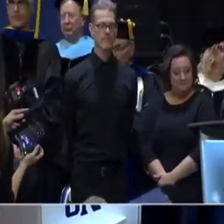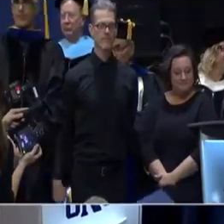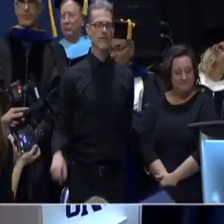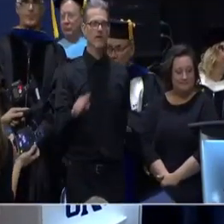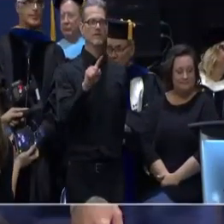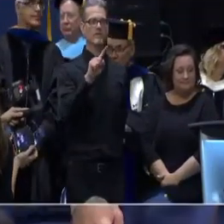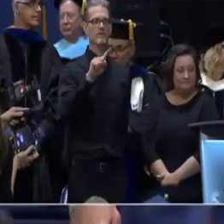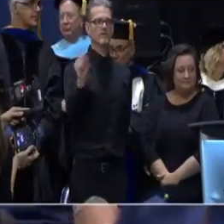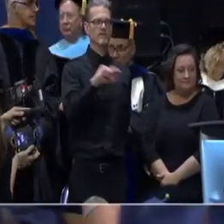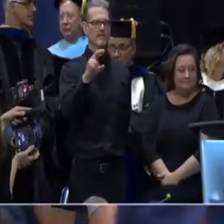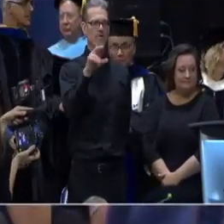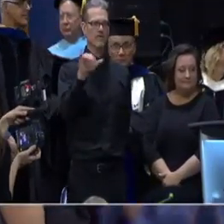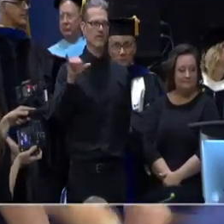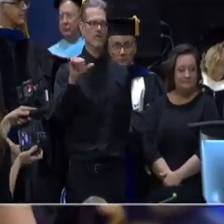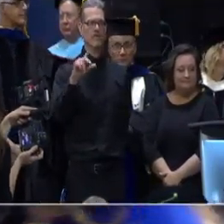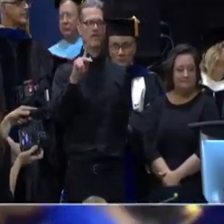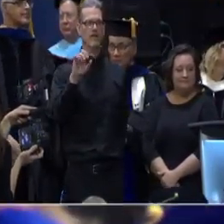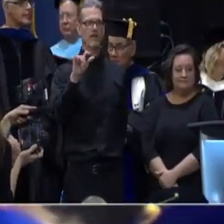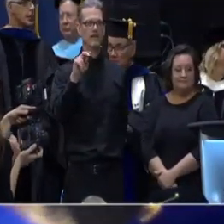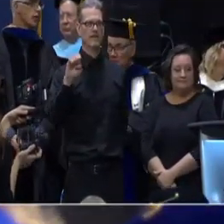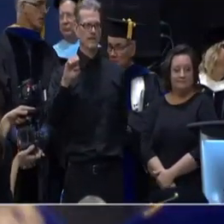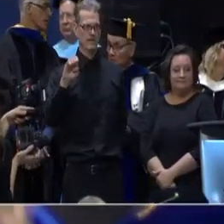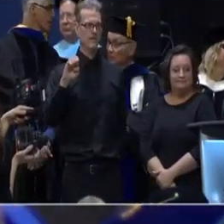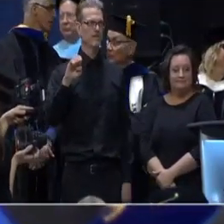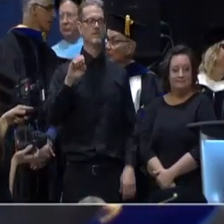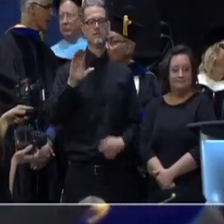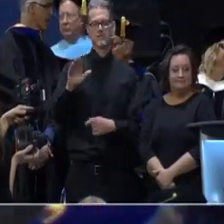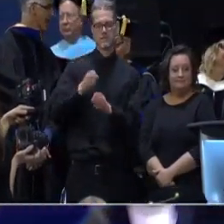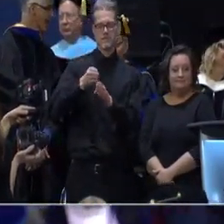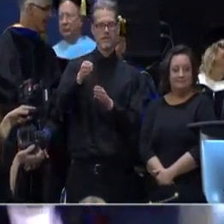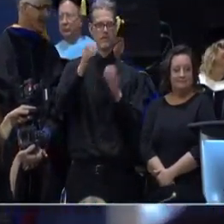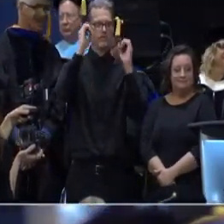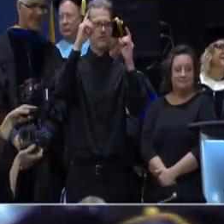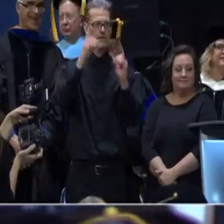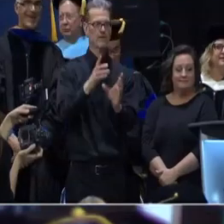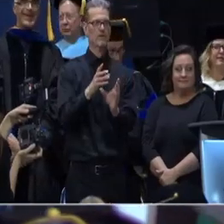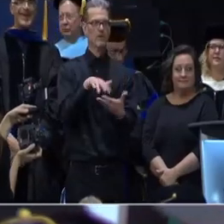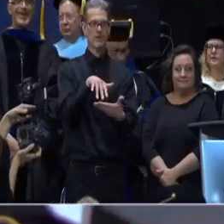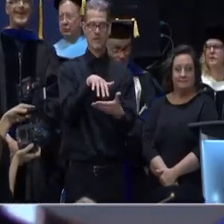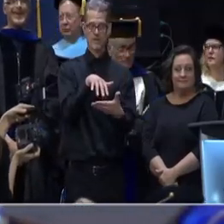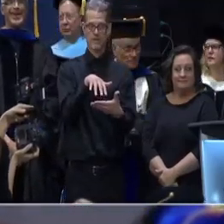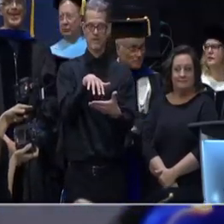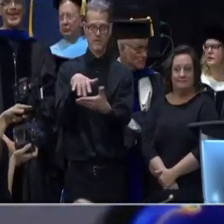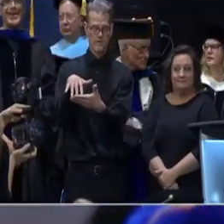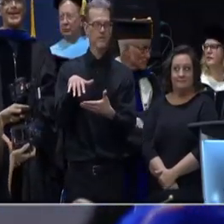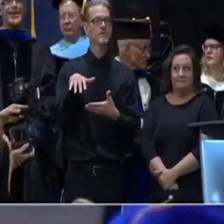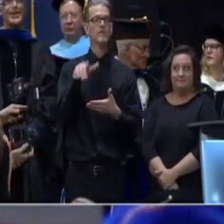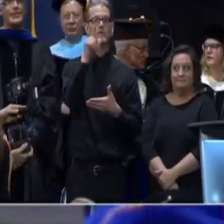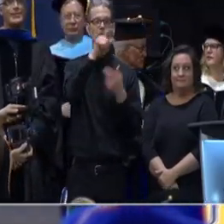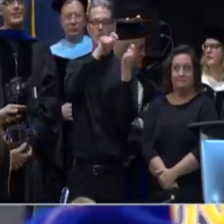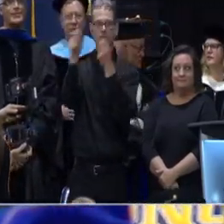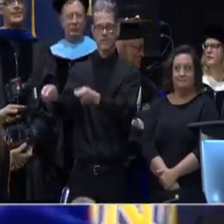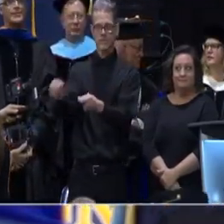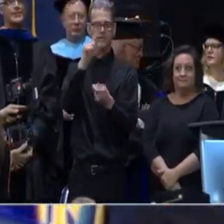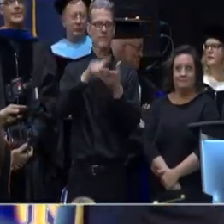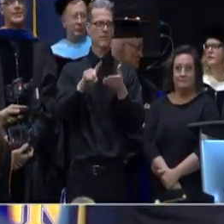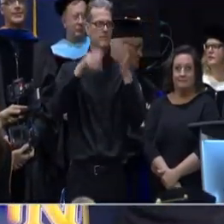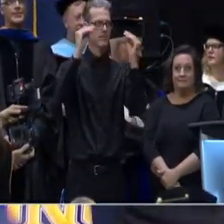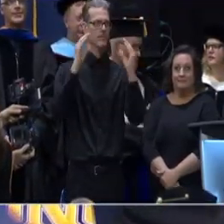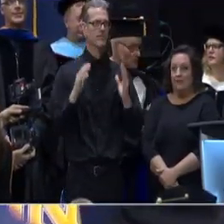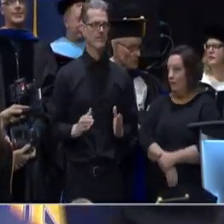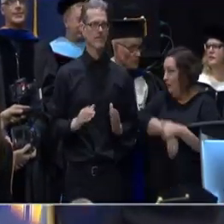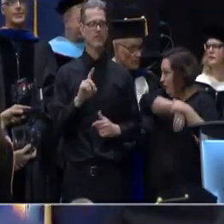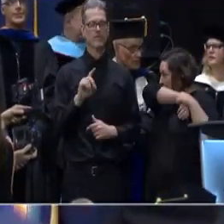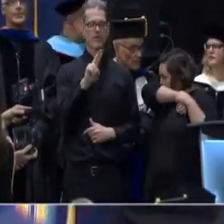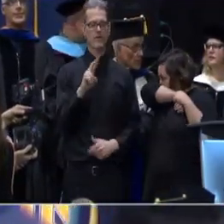Zachary Clancy. Dr. Clancy's major is educational studies. He's being hooded by research professor